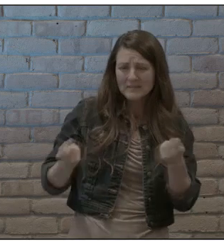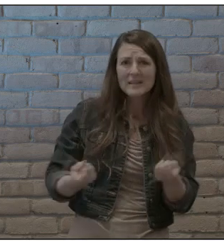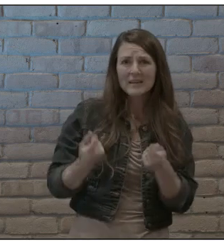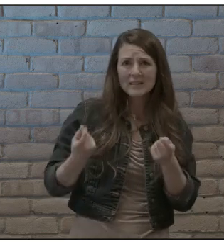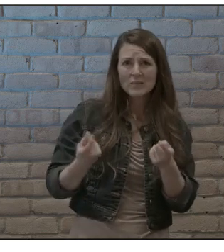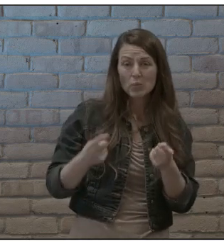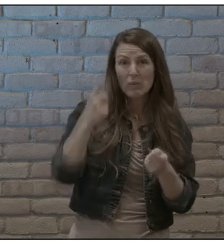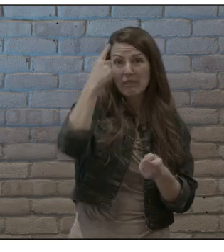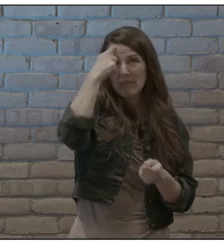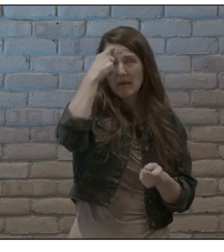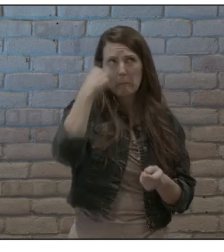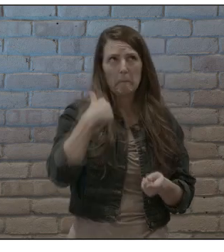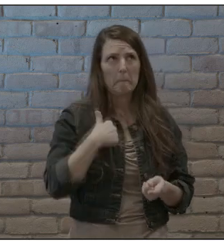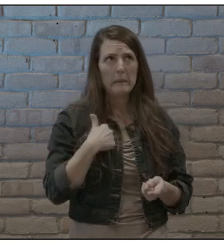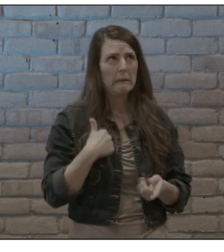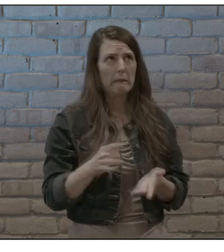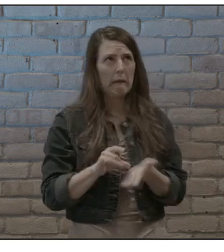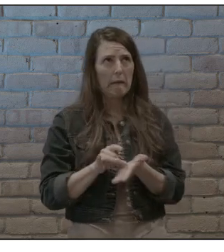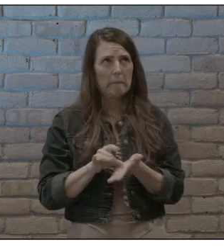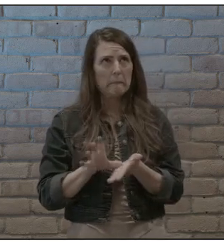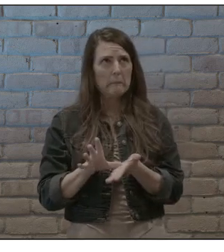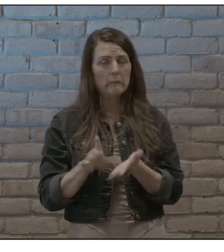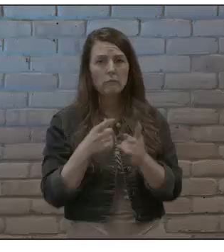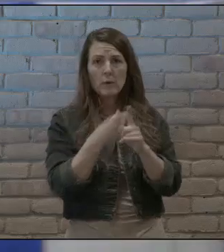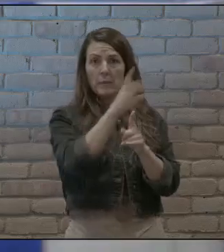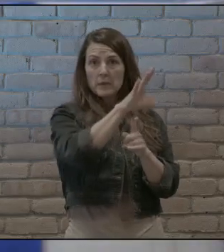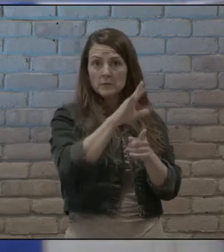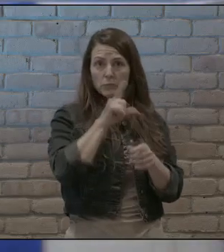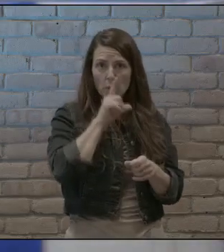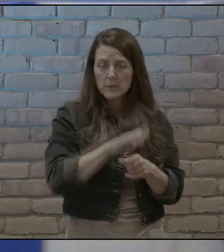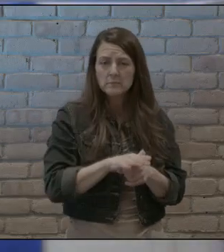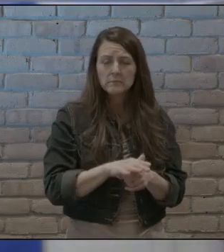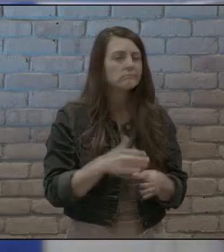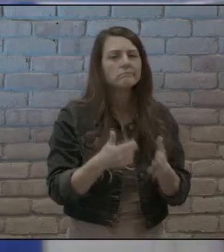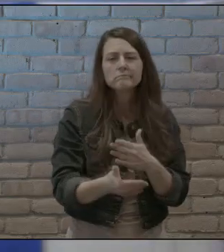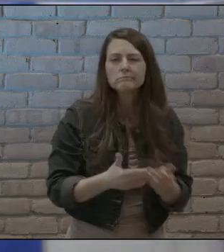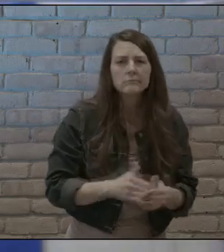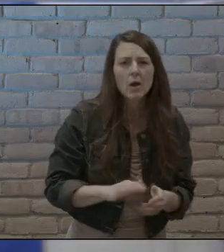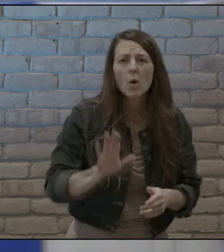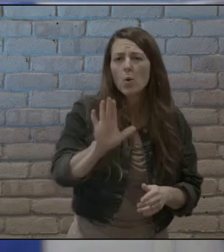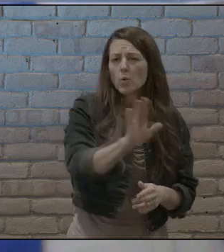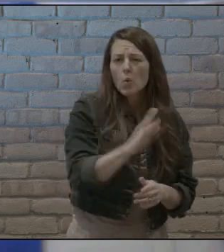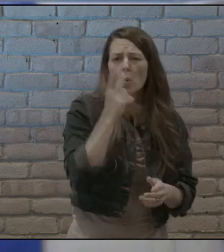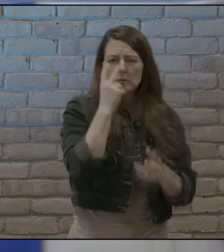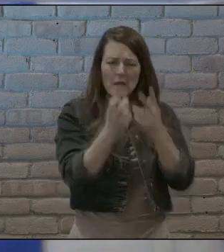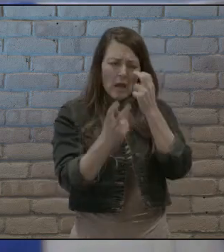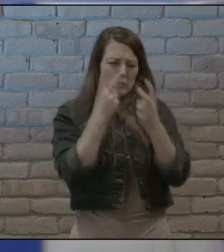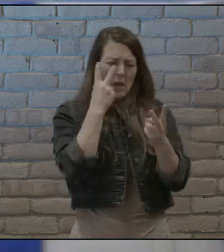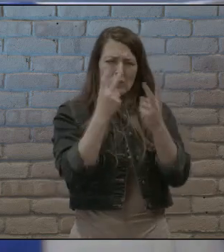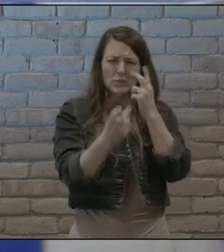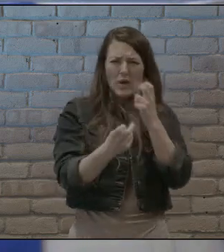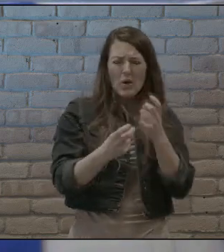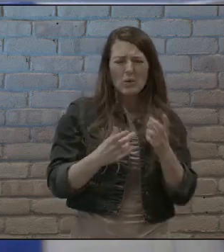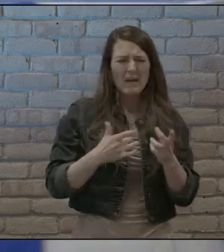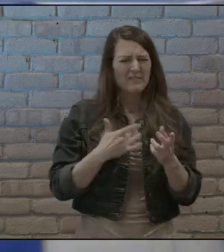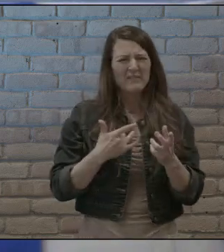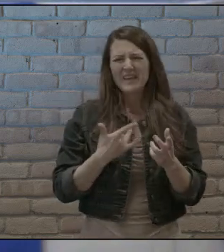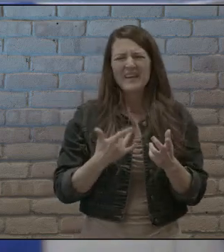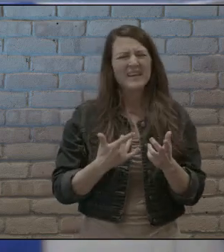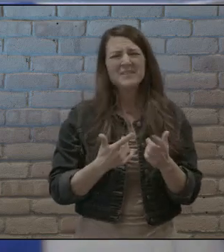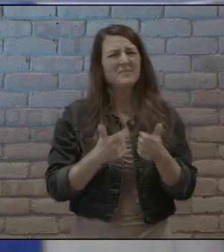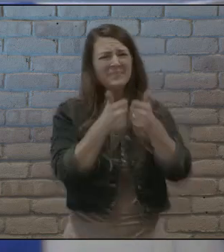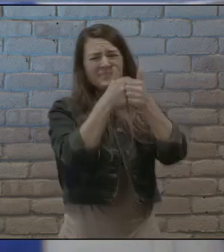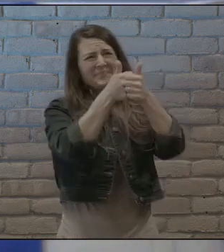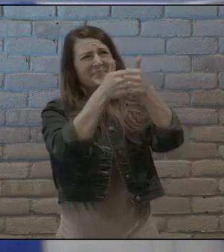part of the promise, no matter how big your doubts are and how far you feel from